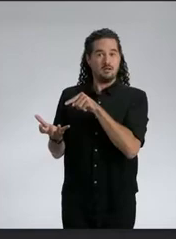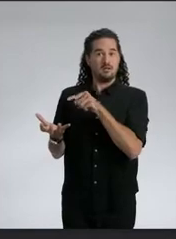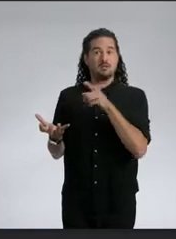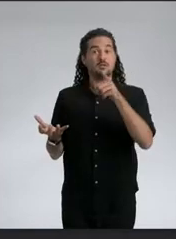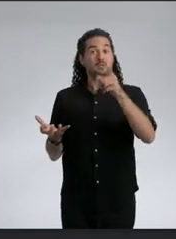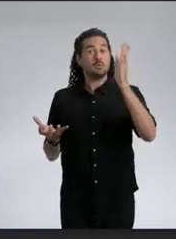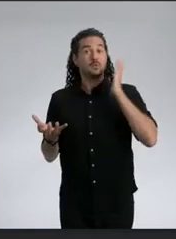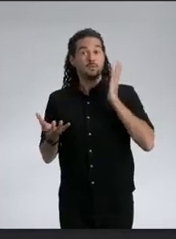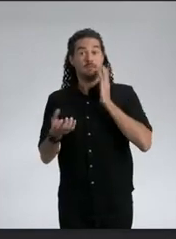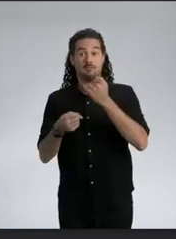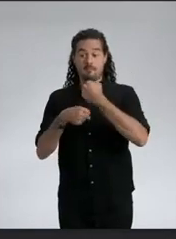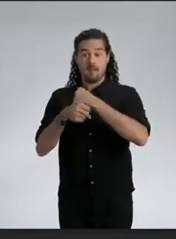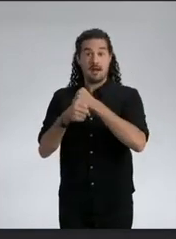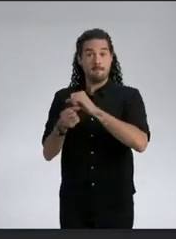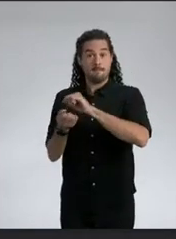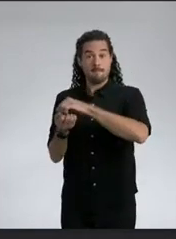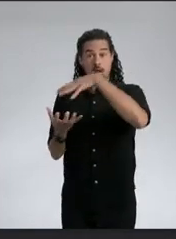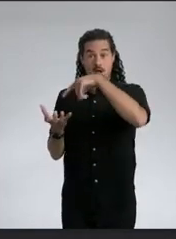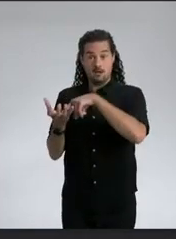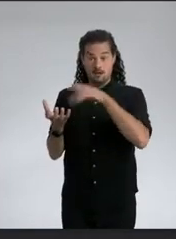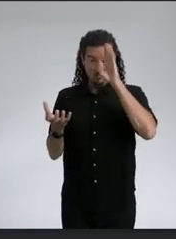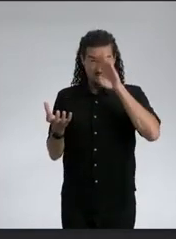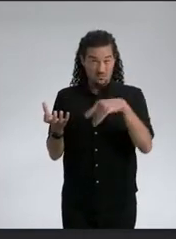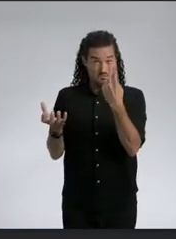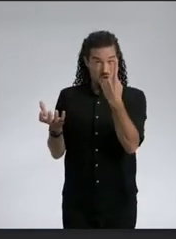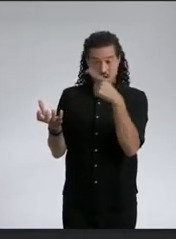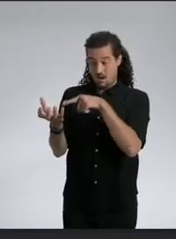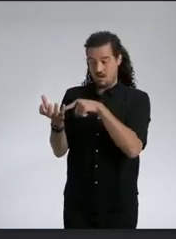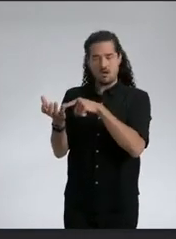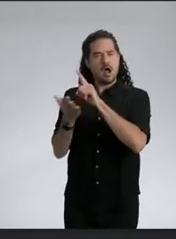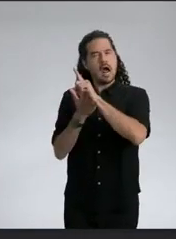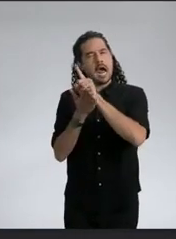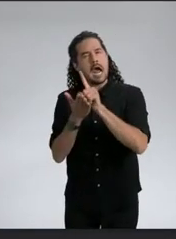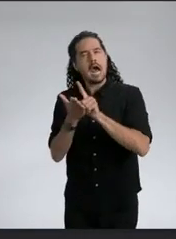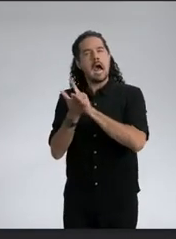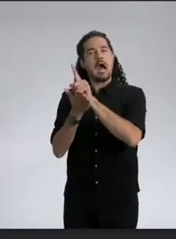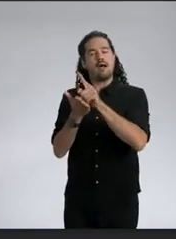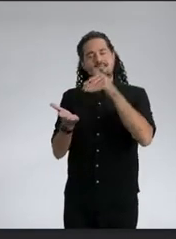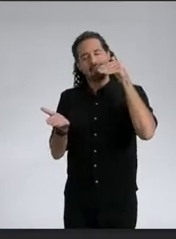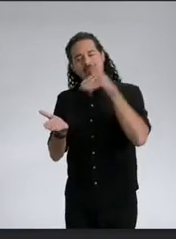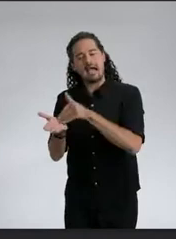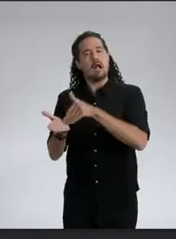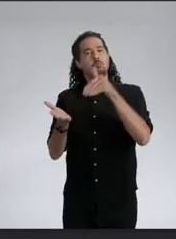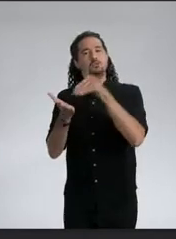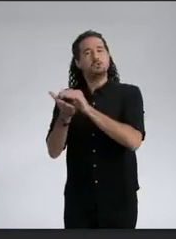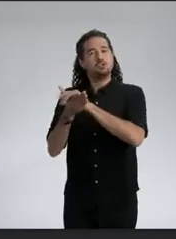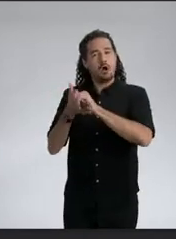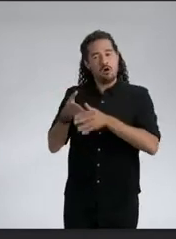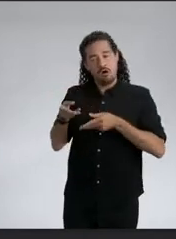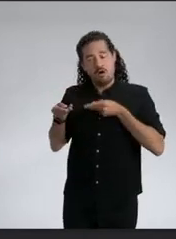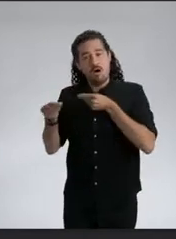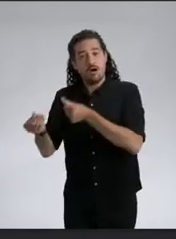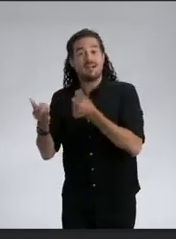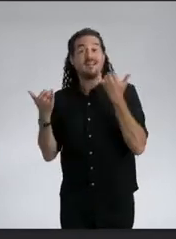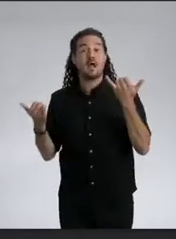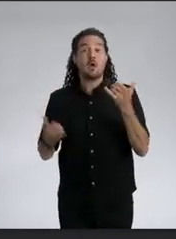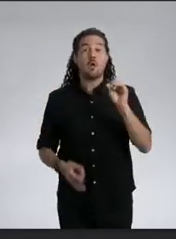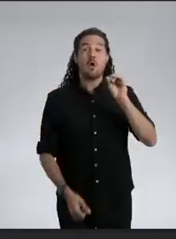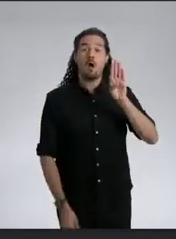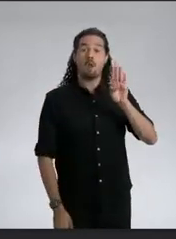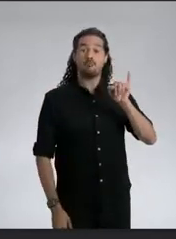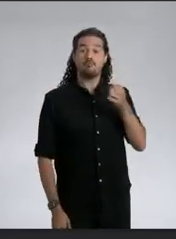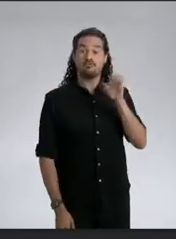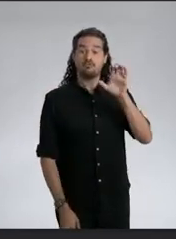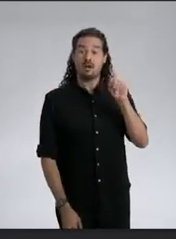you know a single model can take hours and thousands of dollars to make. Now, with Object Capture, you'll be able to make 3D models